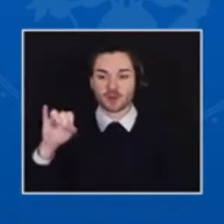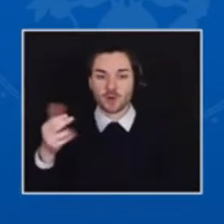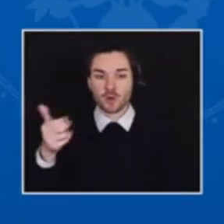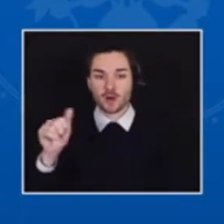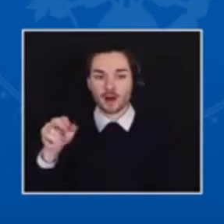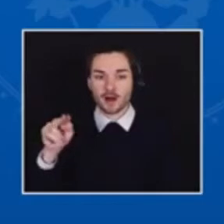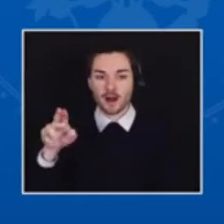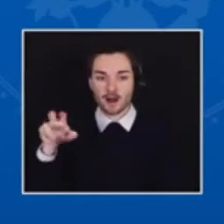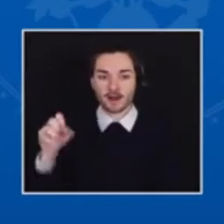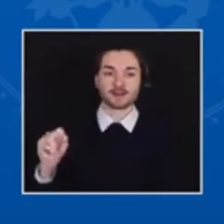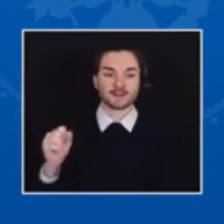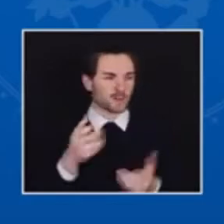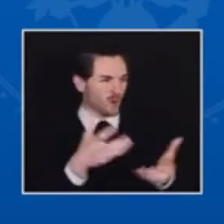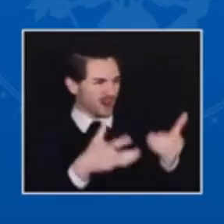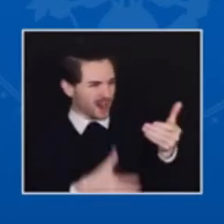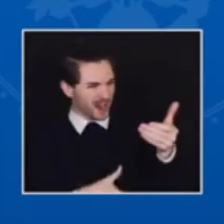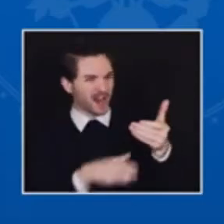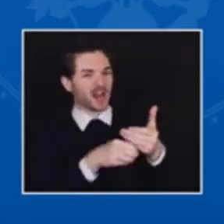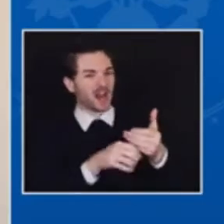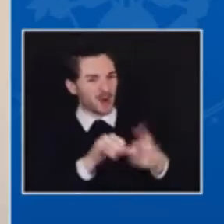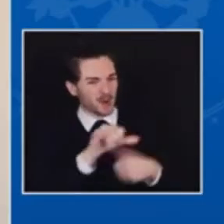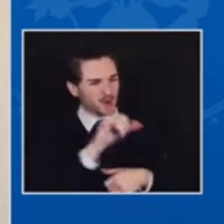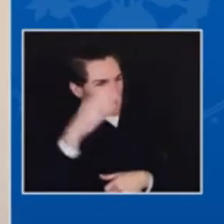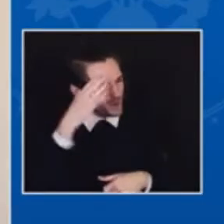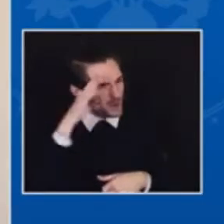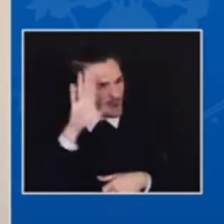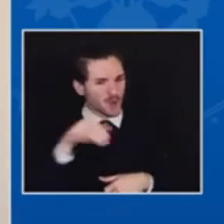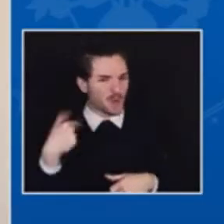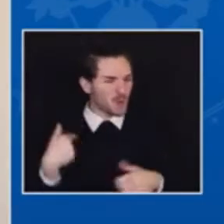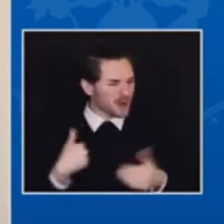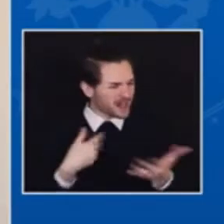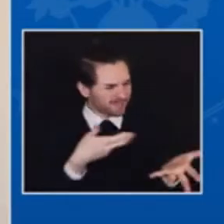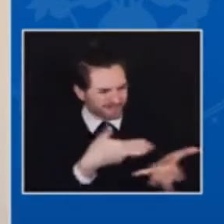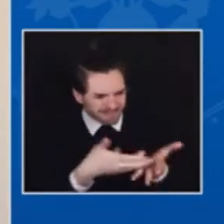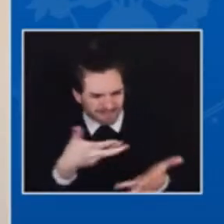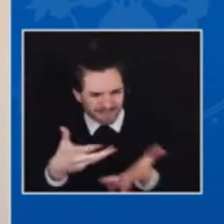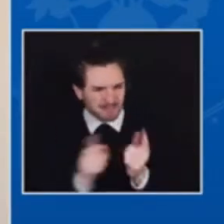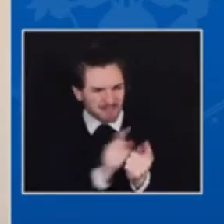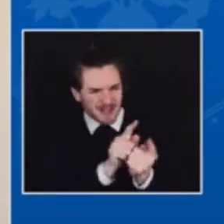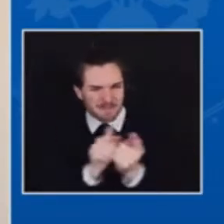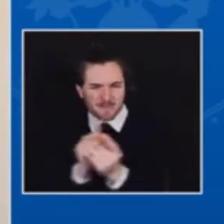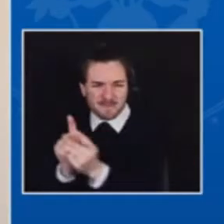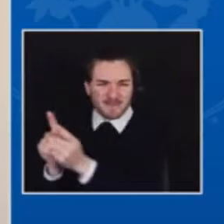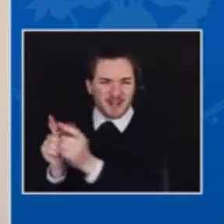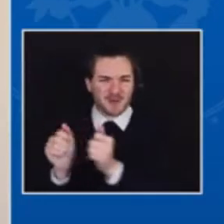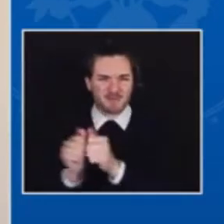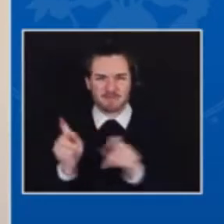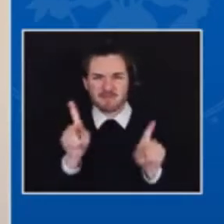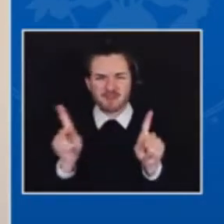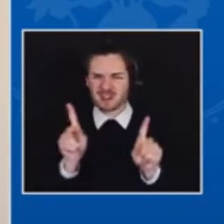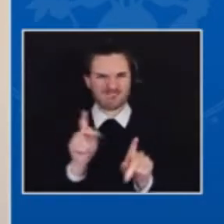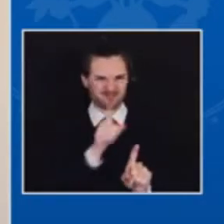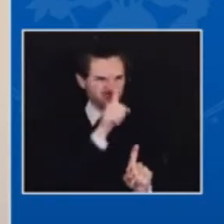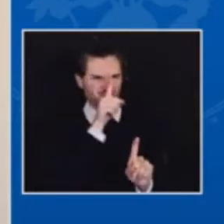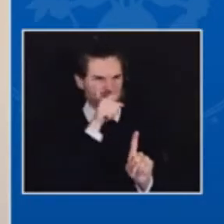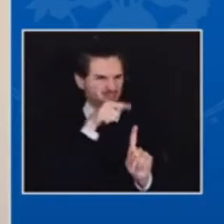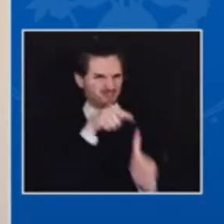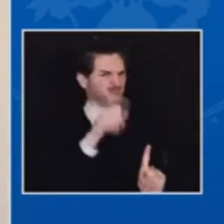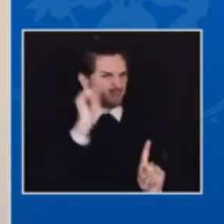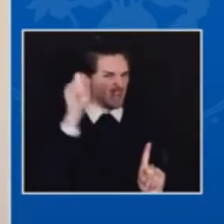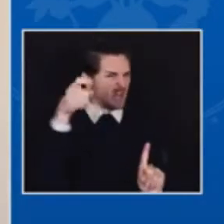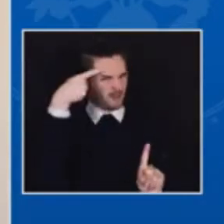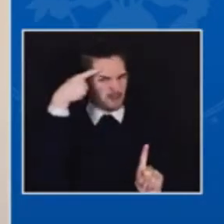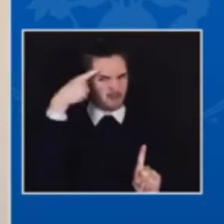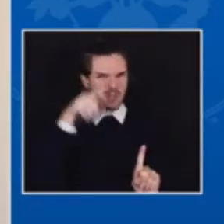the only thing I'd add there is we're Consulting with a broad range of stakeholders outside of the government that uh have uh expertise in various